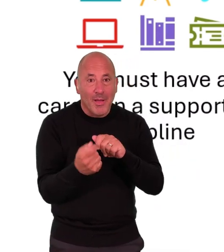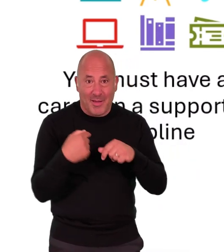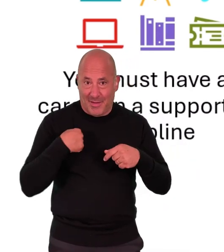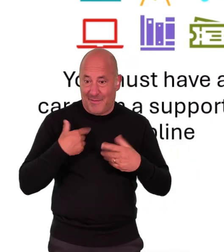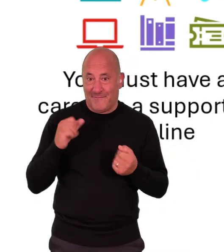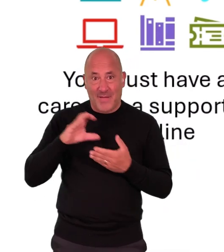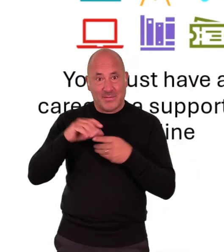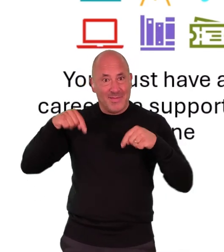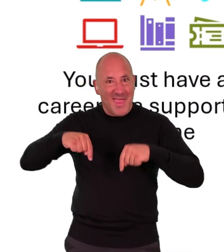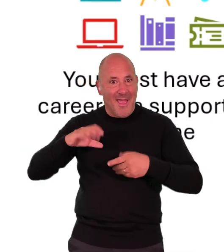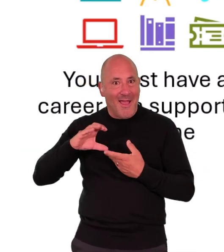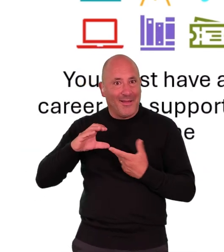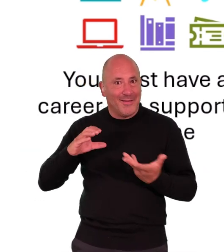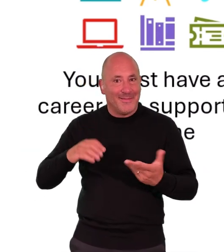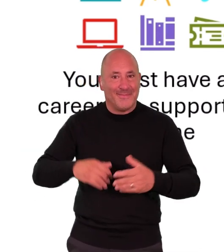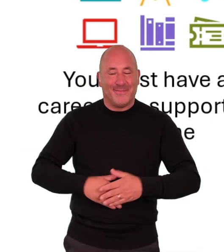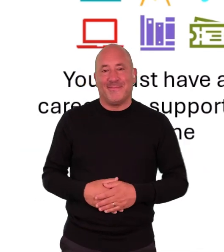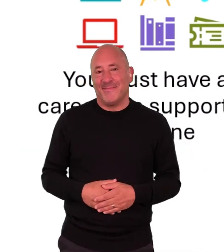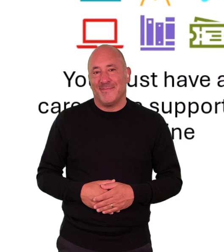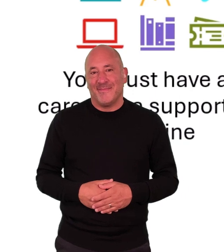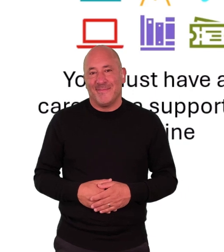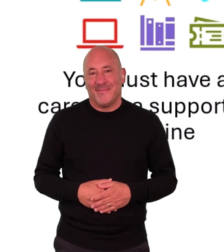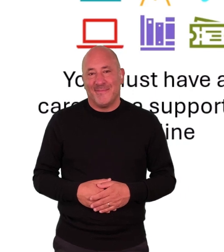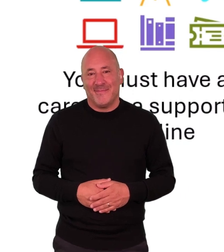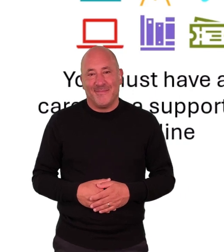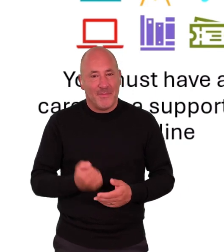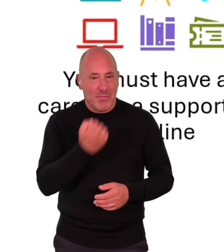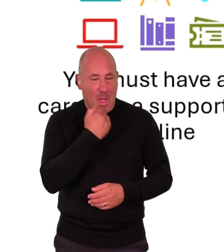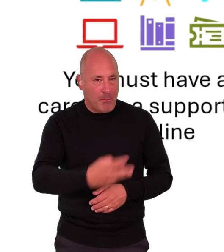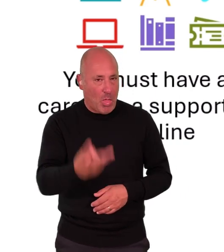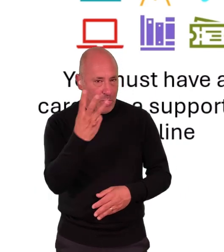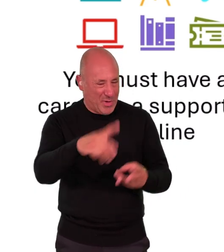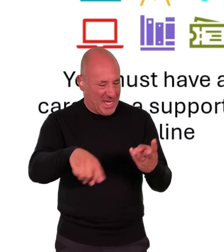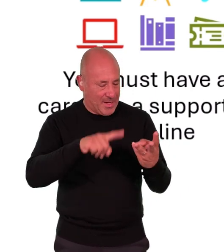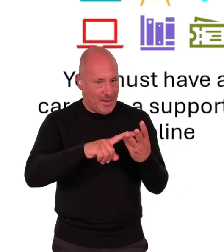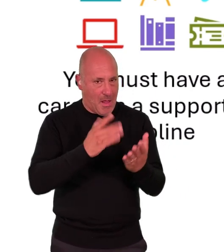a decision, and we'll talk more about dates in a minute.